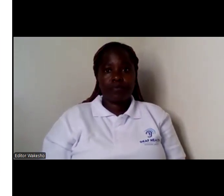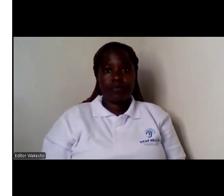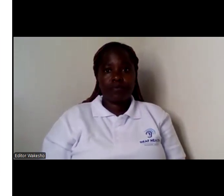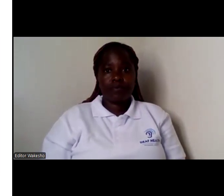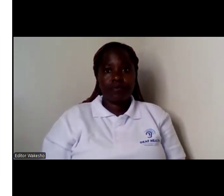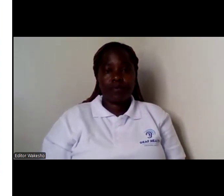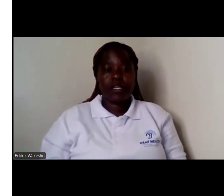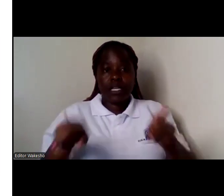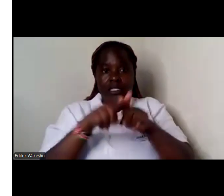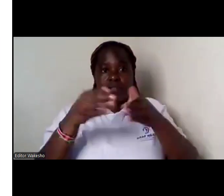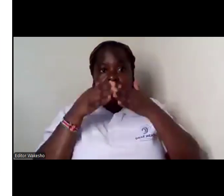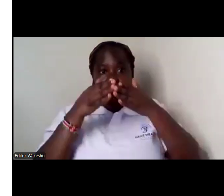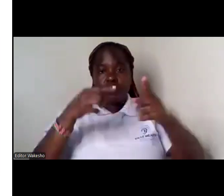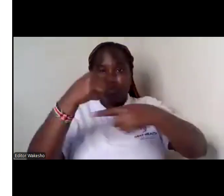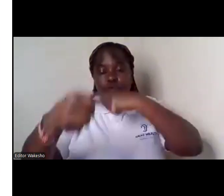intercourse will still